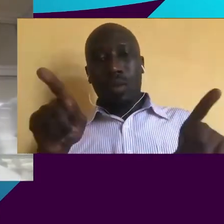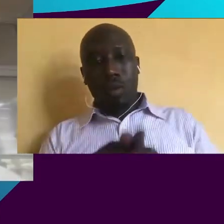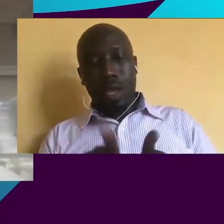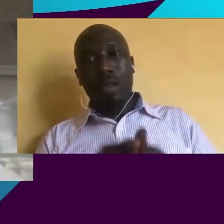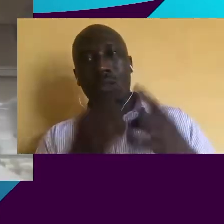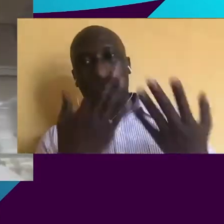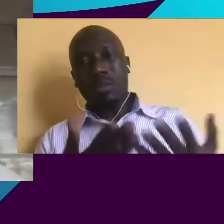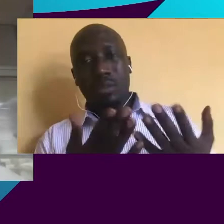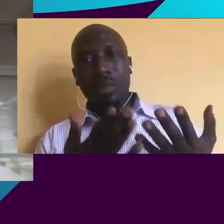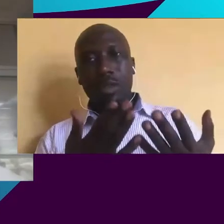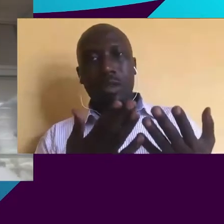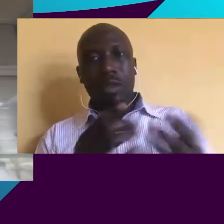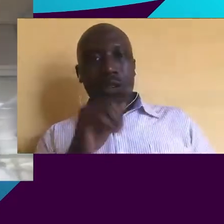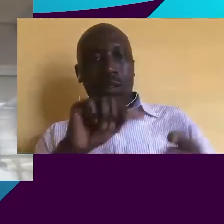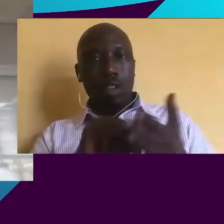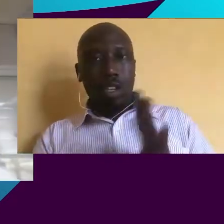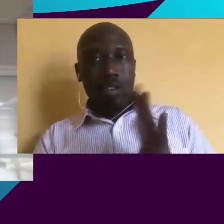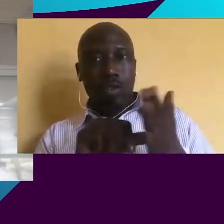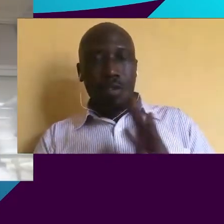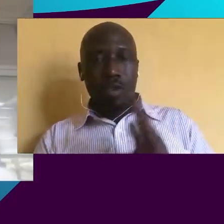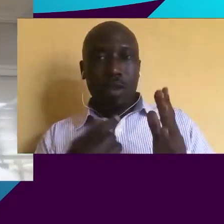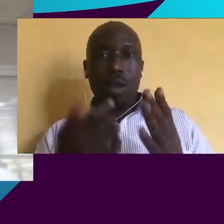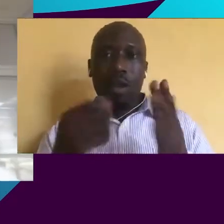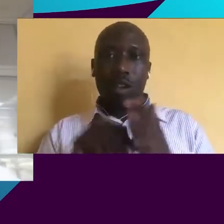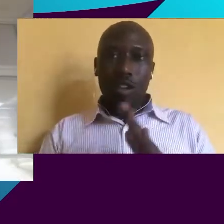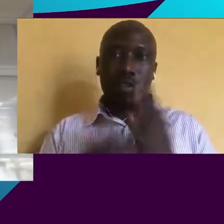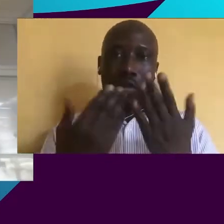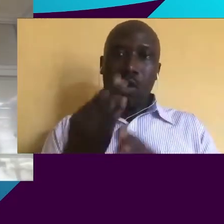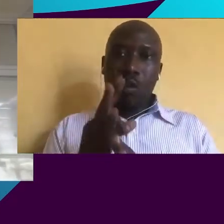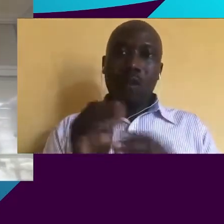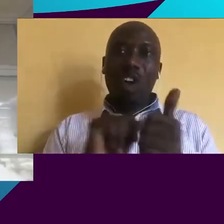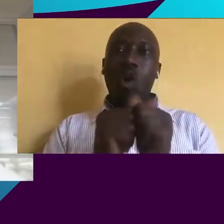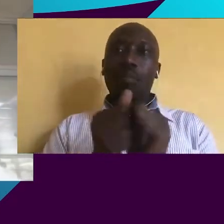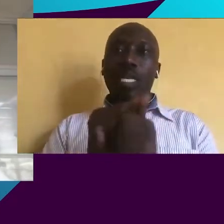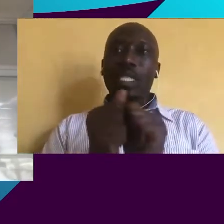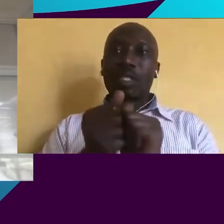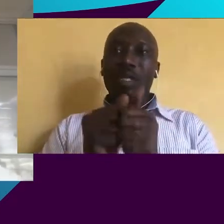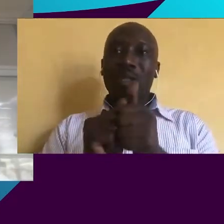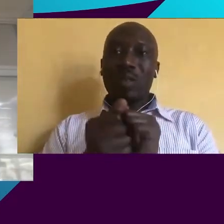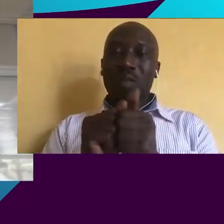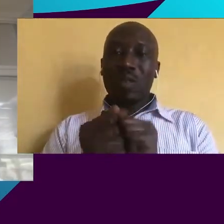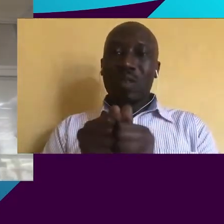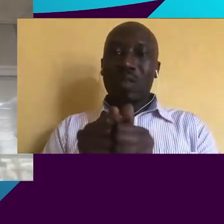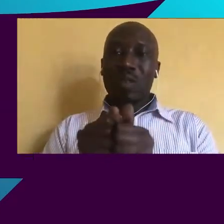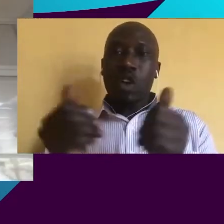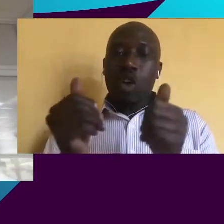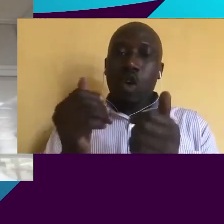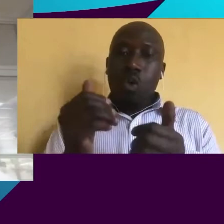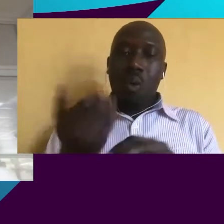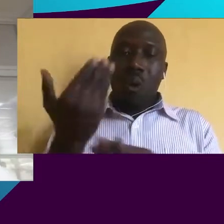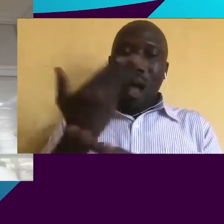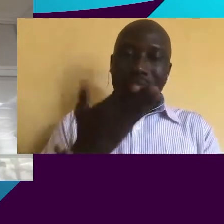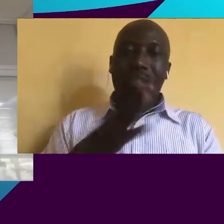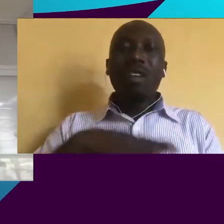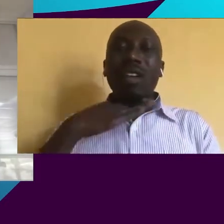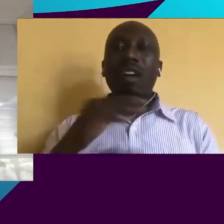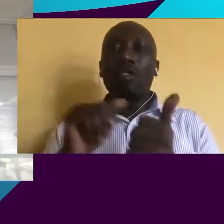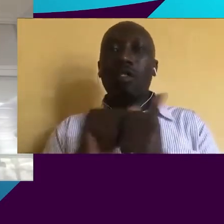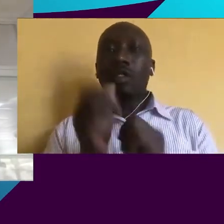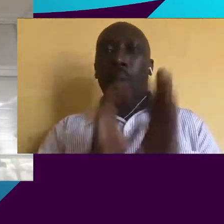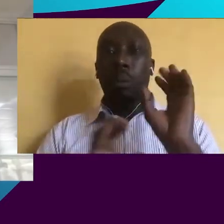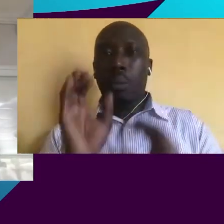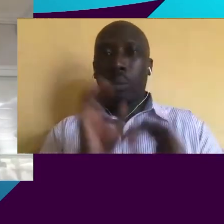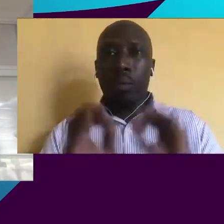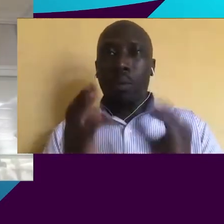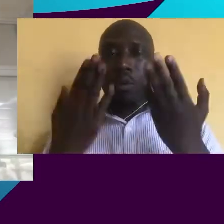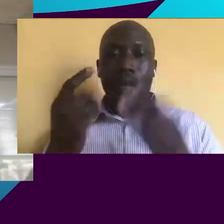the issue to do with competitions. We do not have enough competitions for the women.